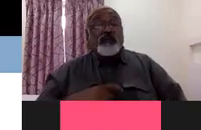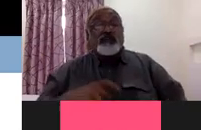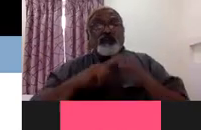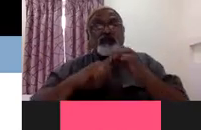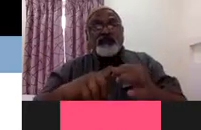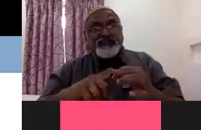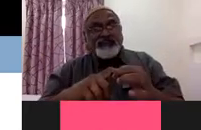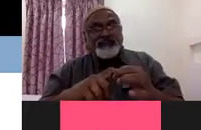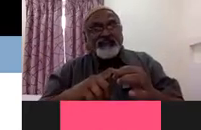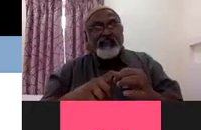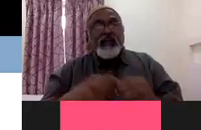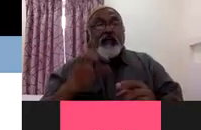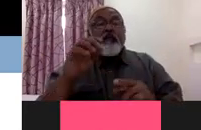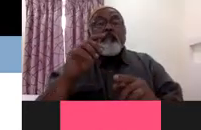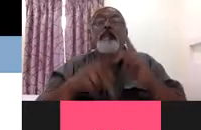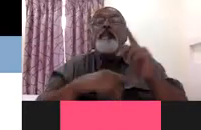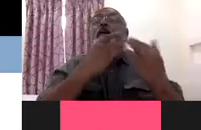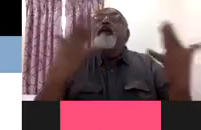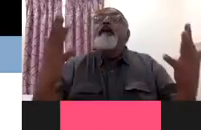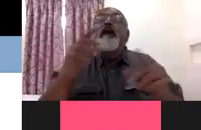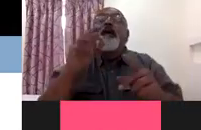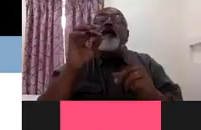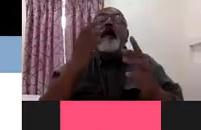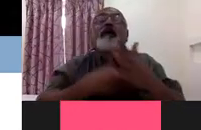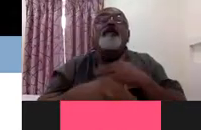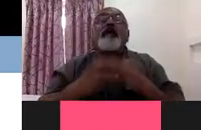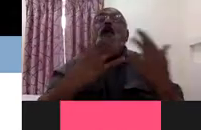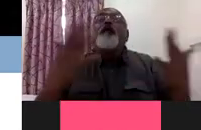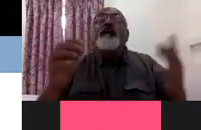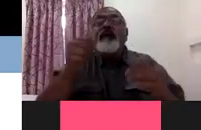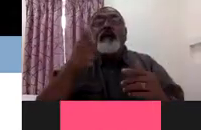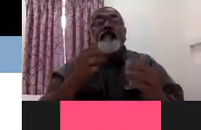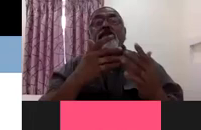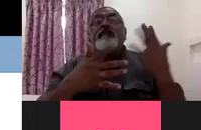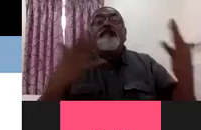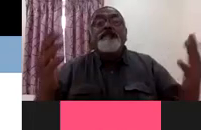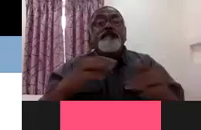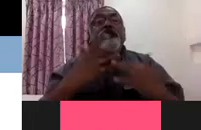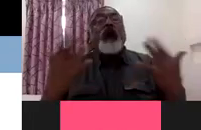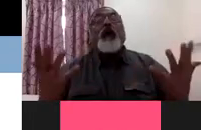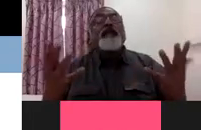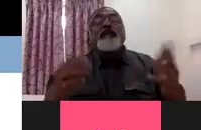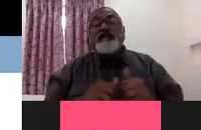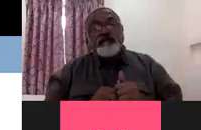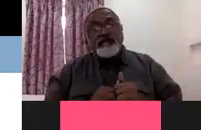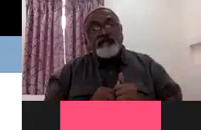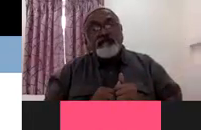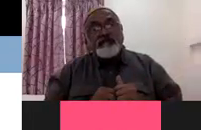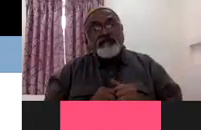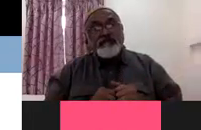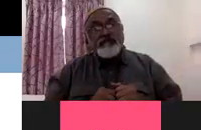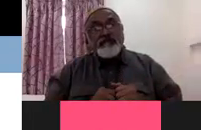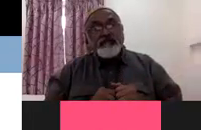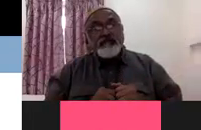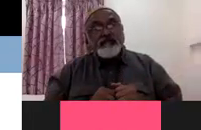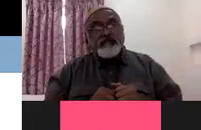use your chat box and respond in your chat box. What do you think is the population of